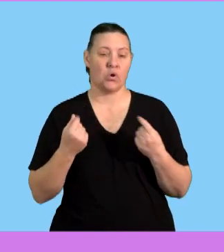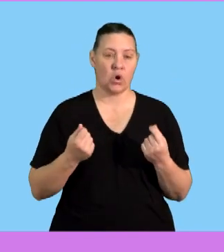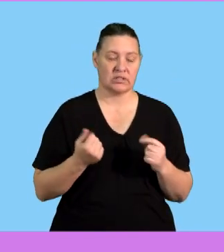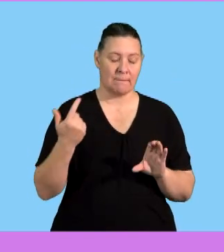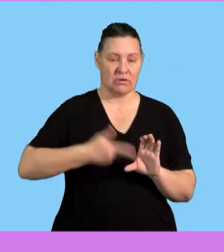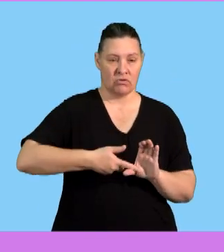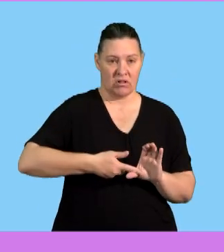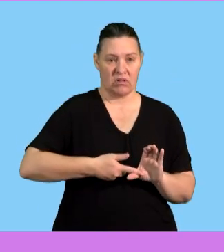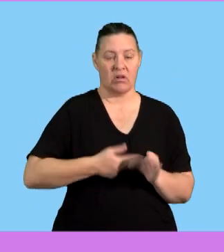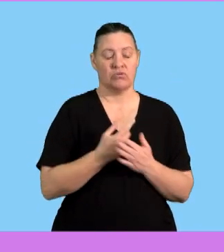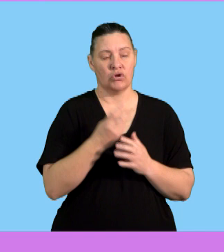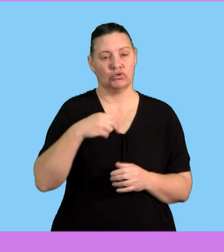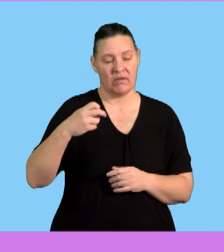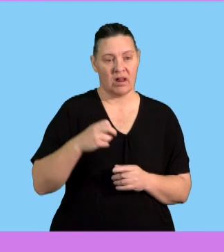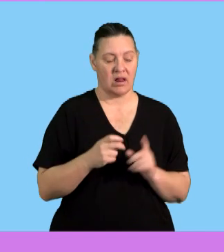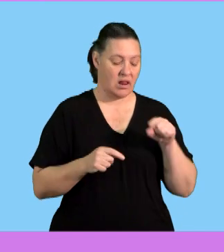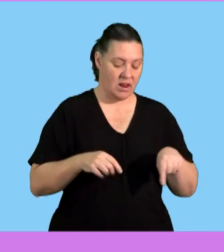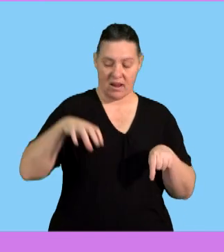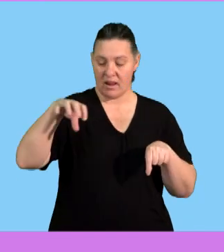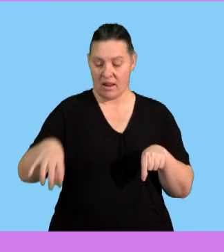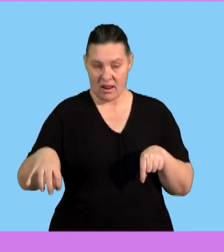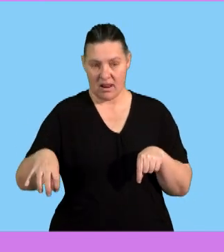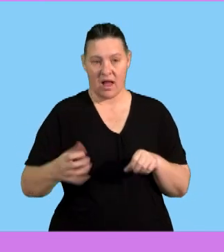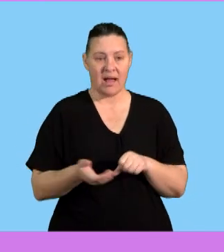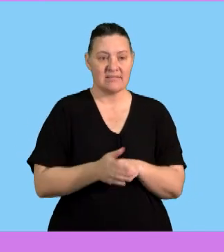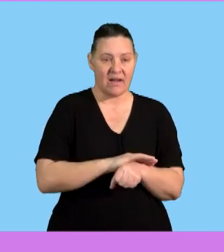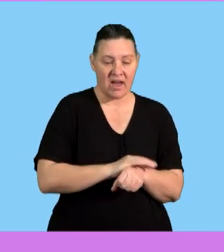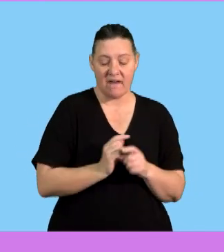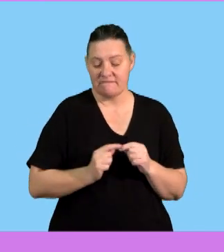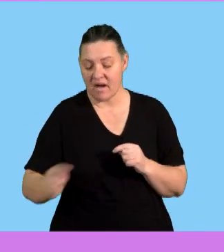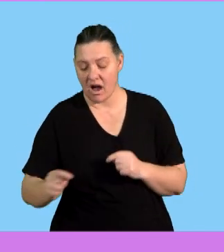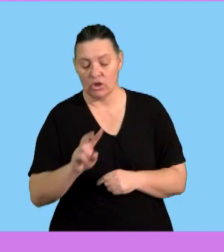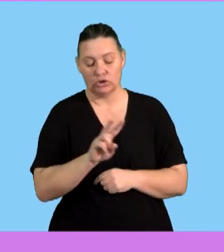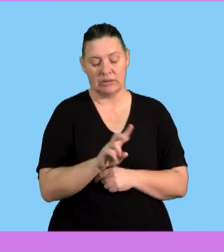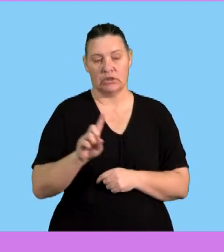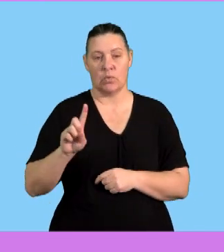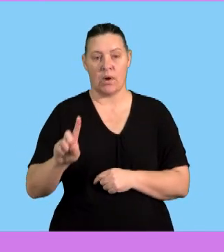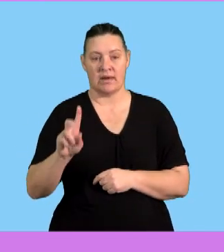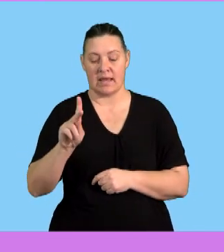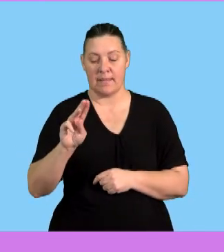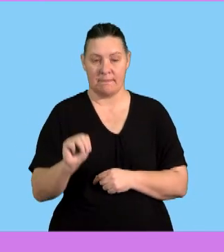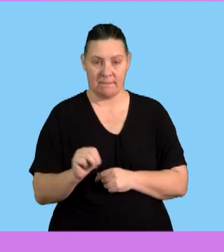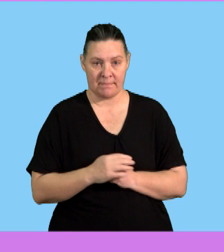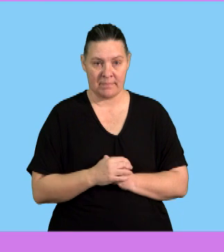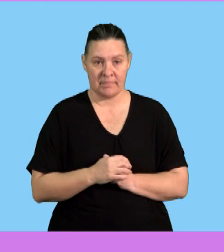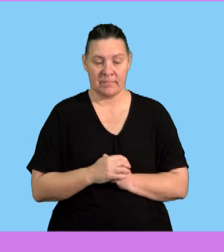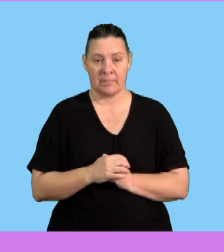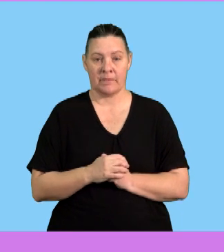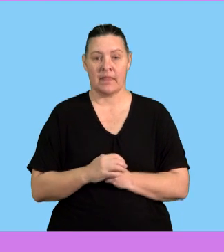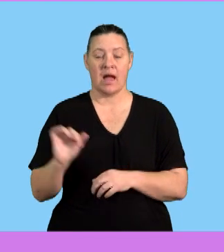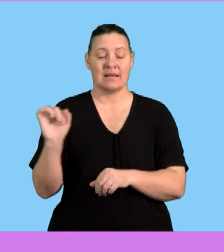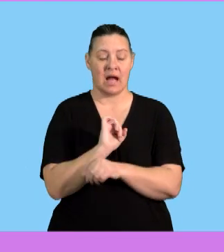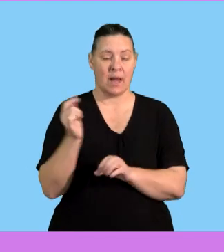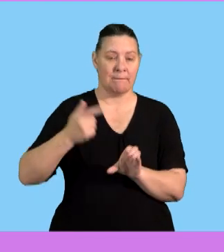of petrol to travel between two locations covering a distance of 21 kilometers. The